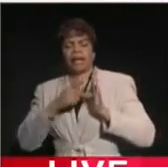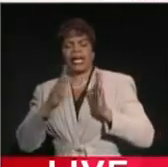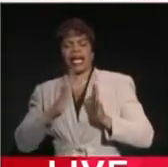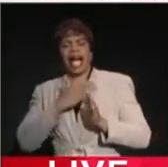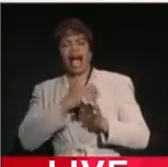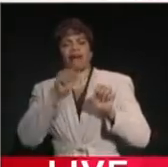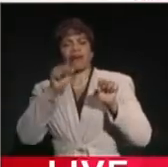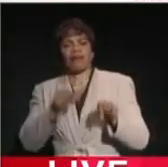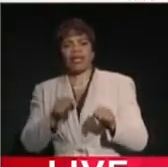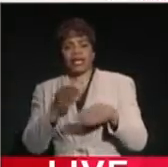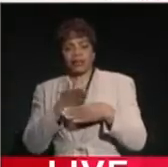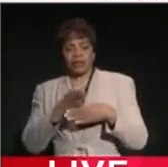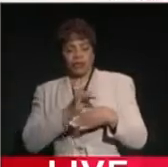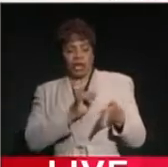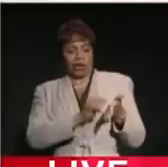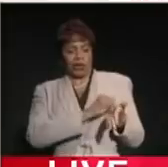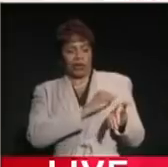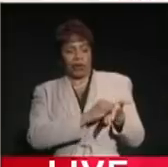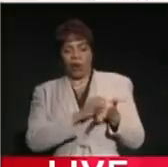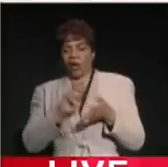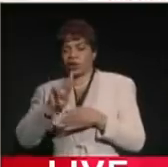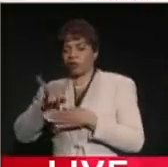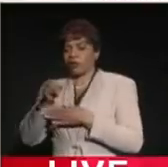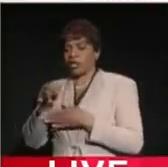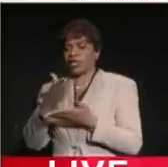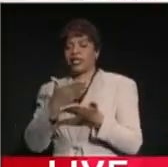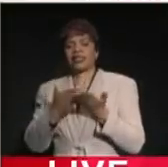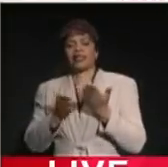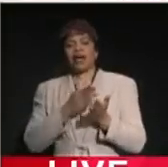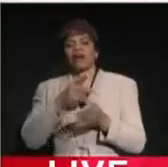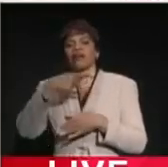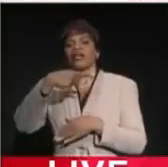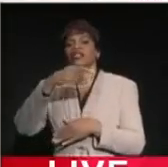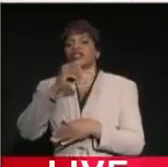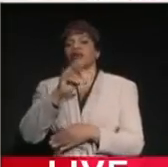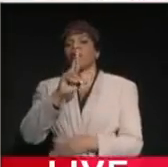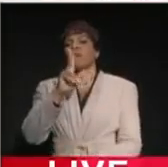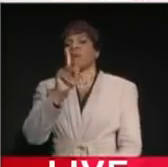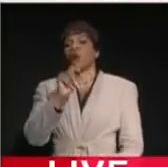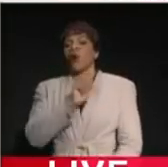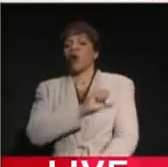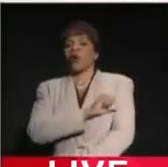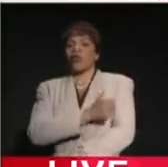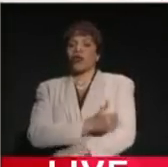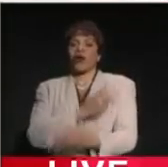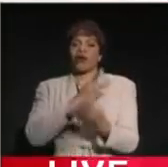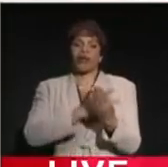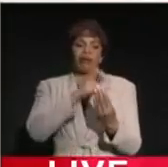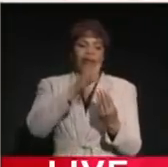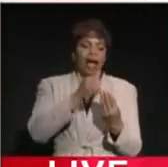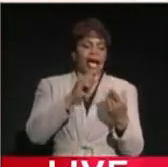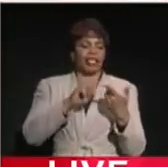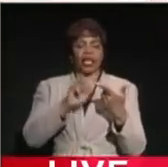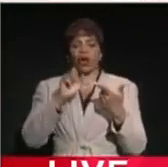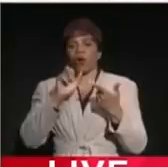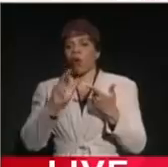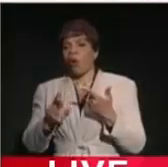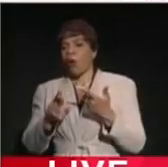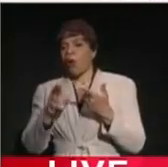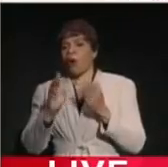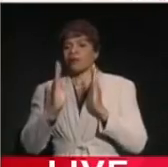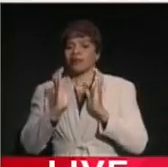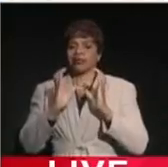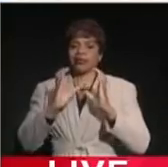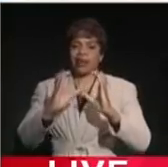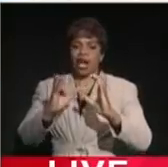relationship between New Jersey and New York, whether it's in Port Authority projects, whether it's canceling the ARC tunnel, whether it's a